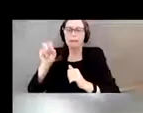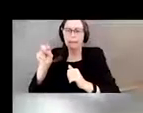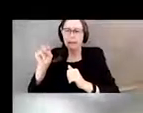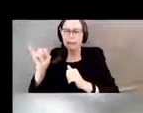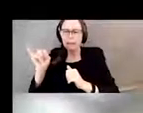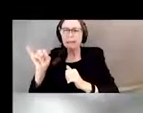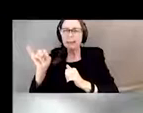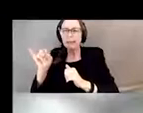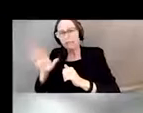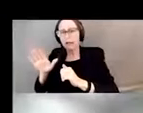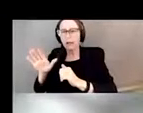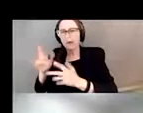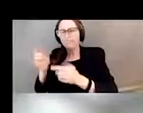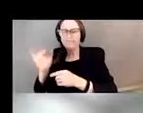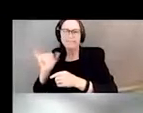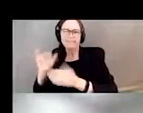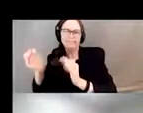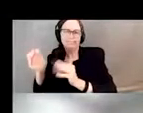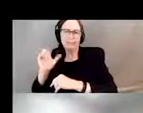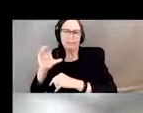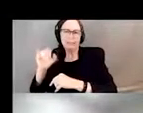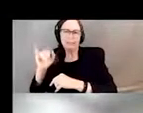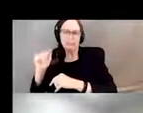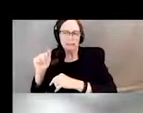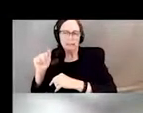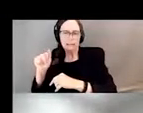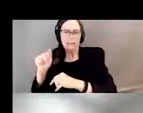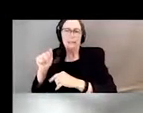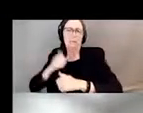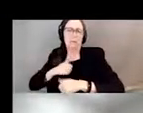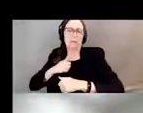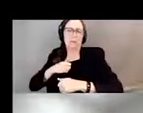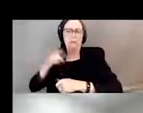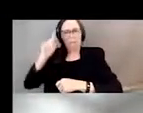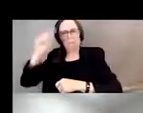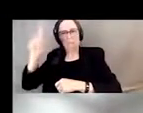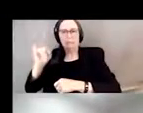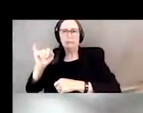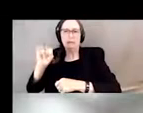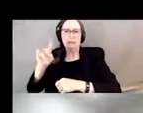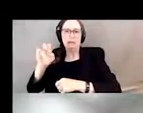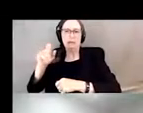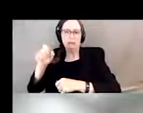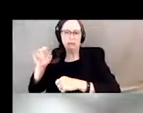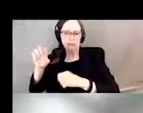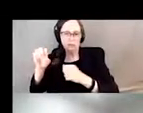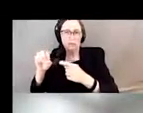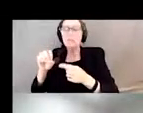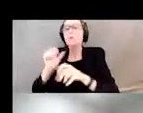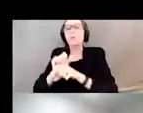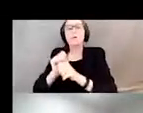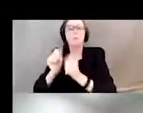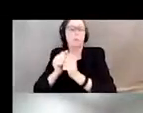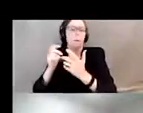CIA. It works with the Indian military intelligence organization. It works with a lot of the regional